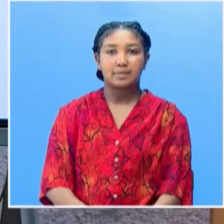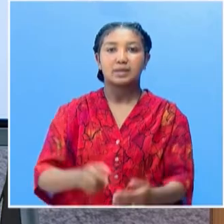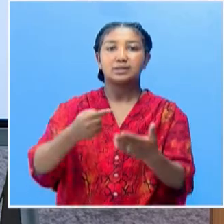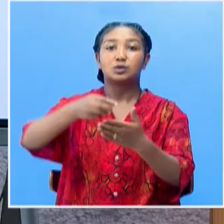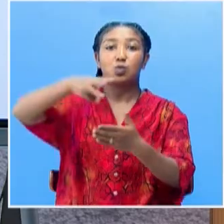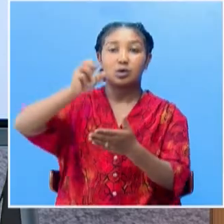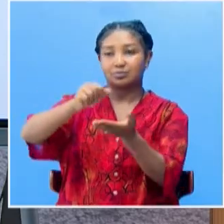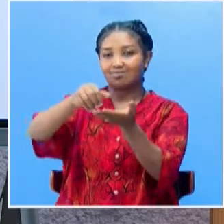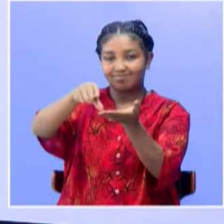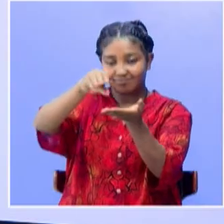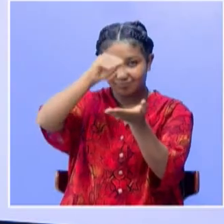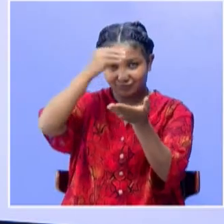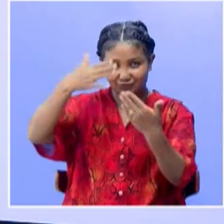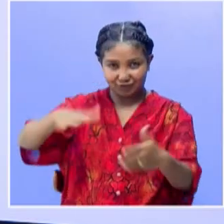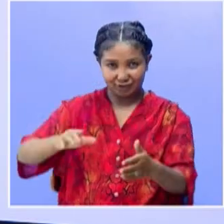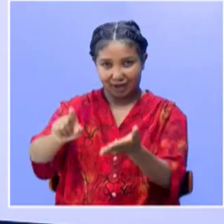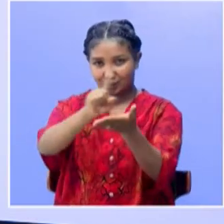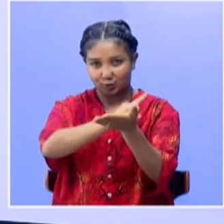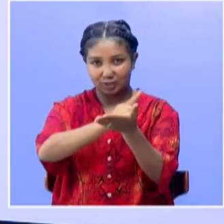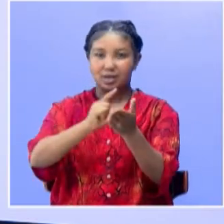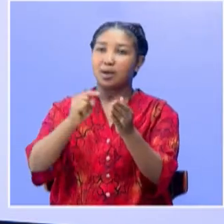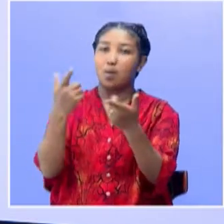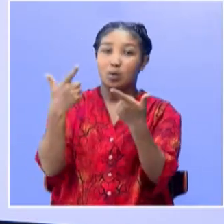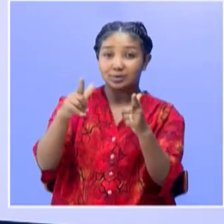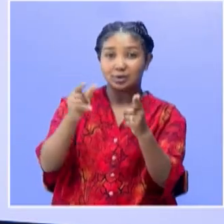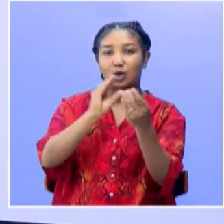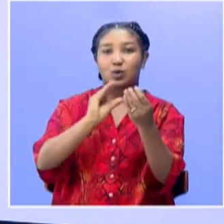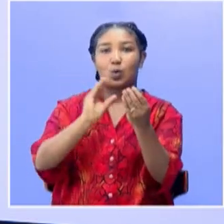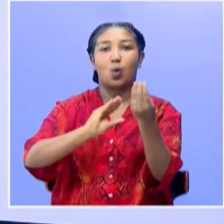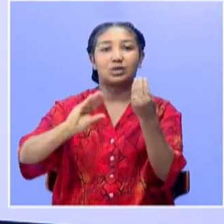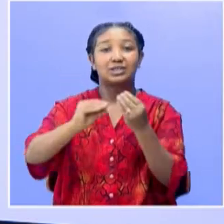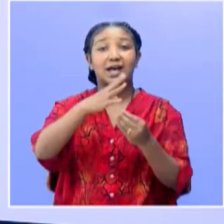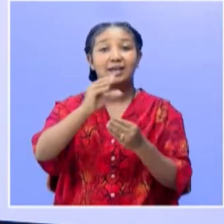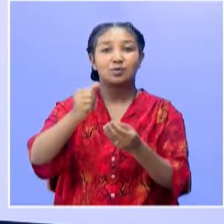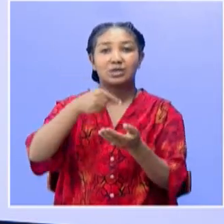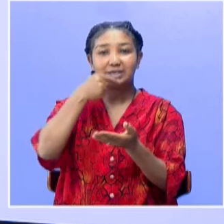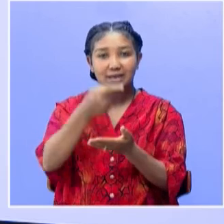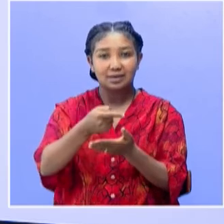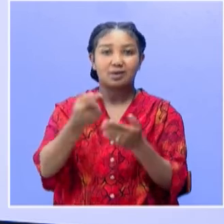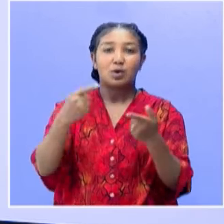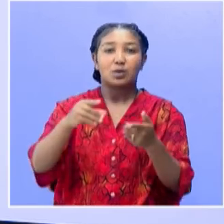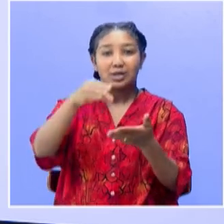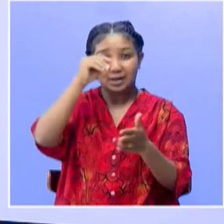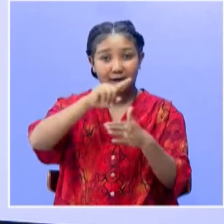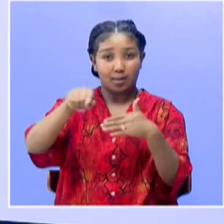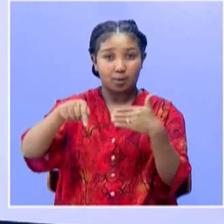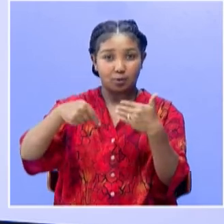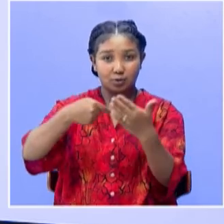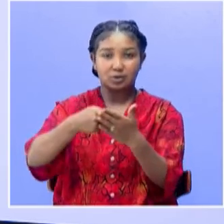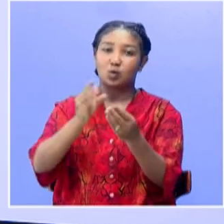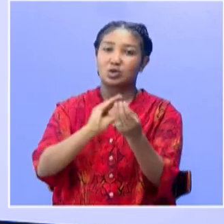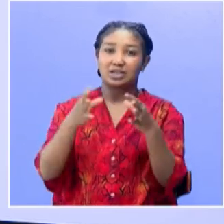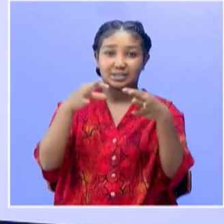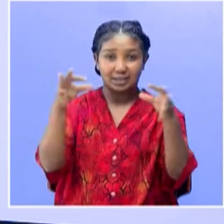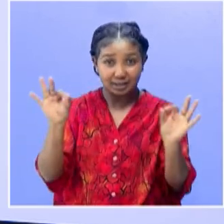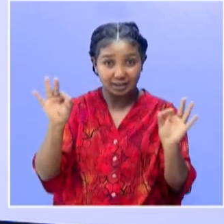This was our topic last week, the possibility condition. And we said that when we talk about generally about conditional